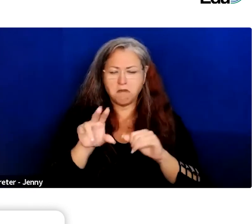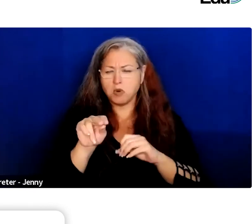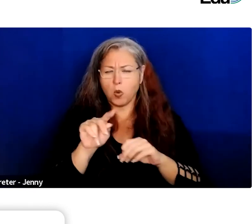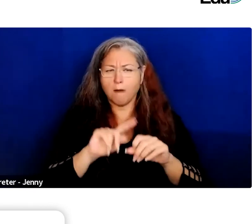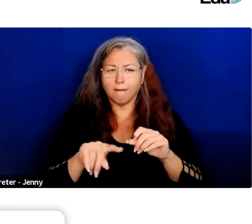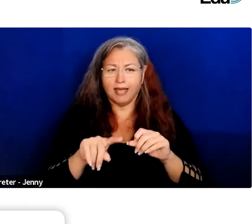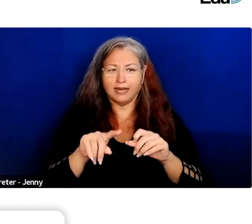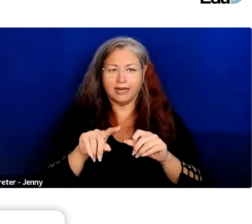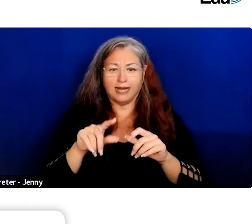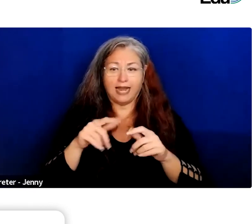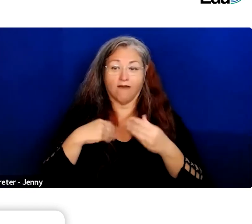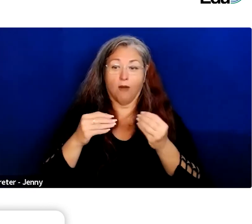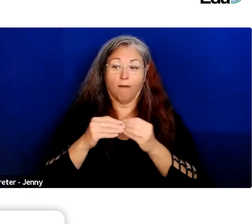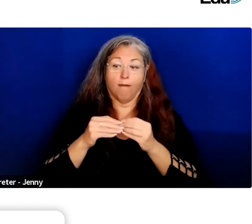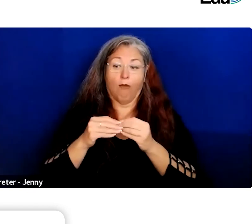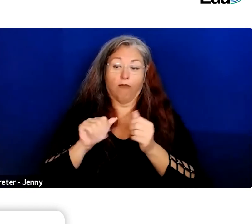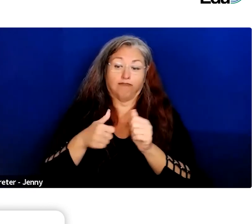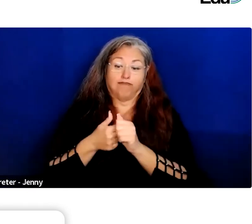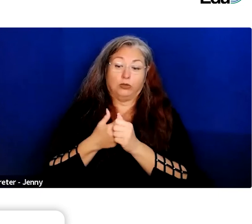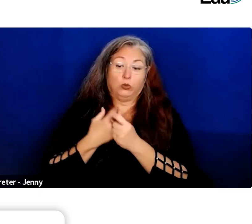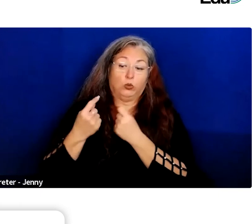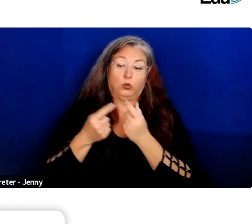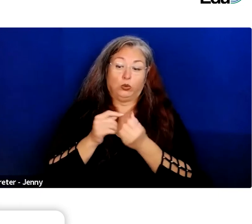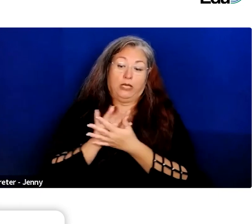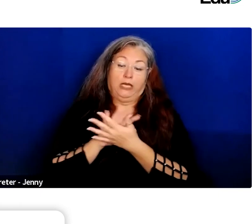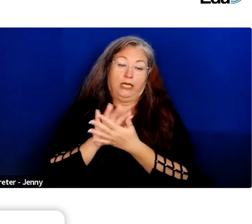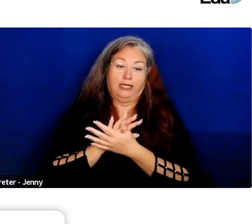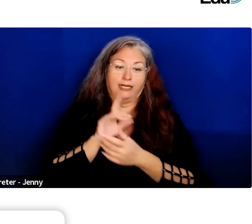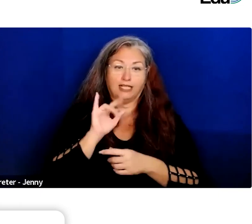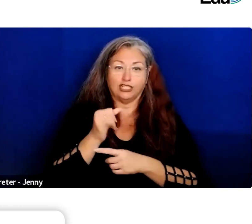there are larger things at play? It has to do with, I mean, Jeffrey